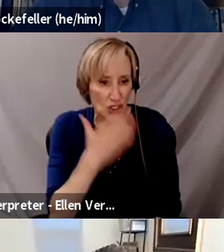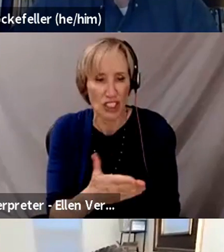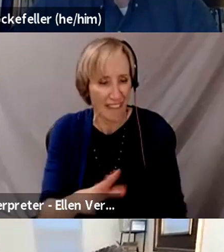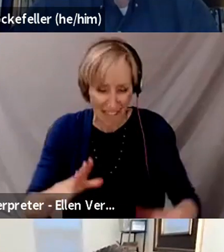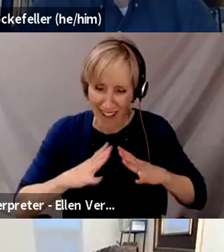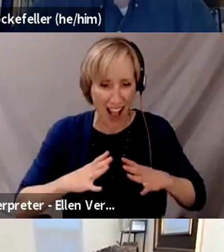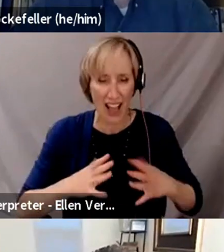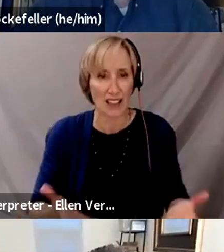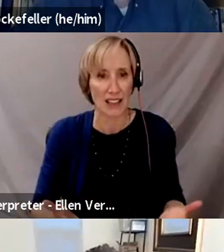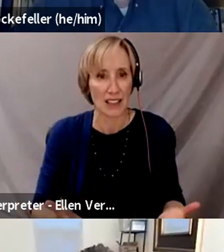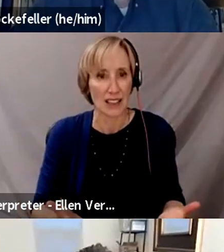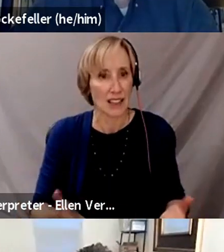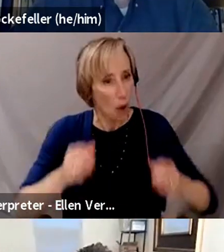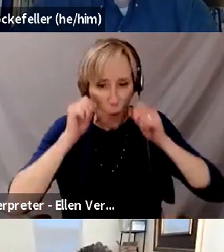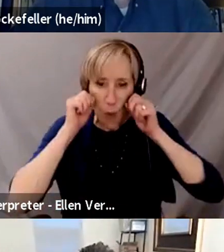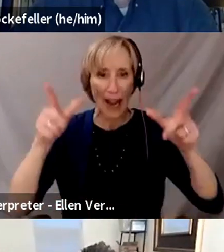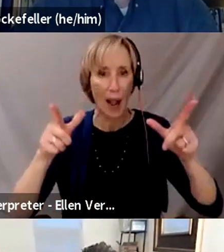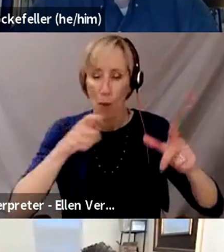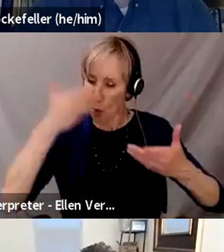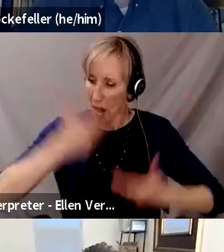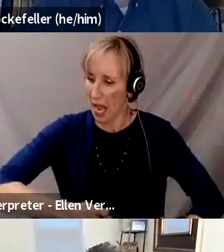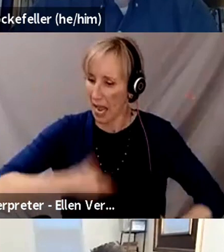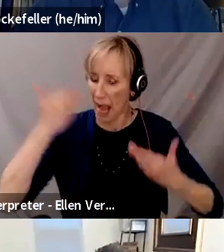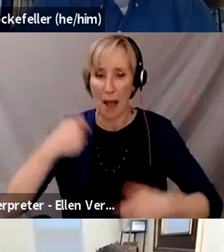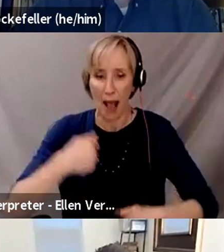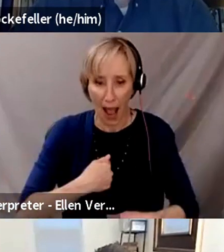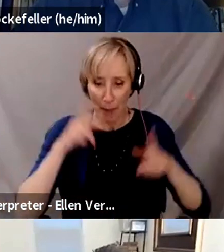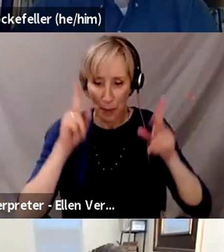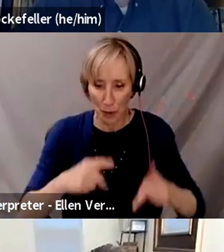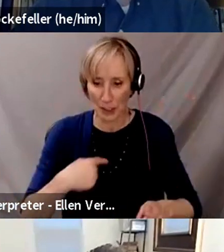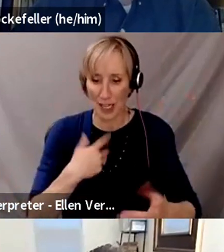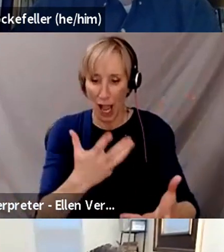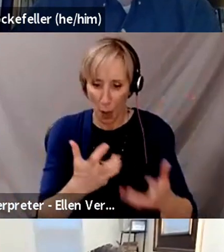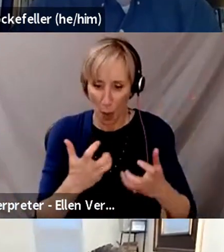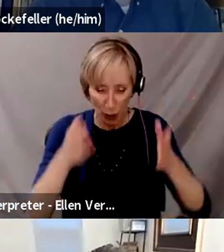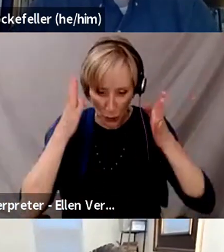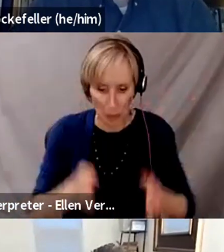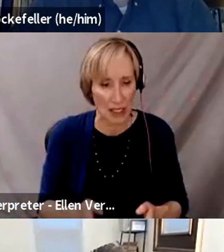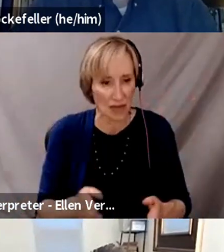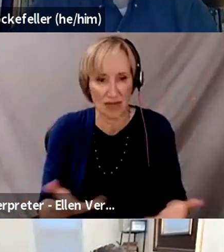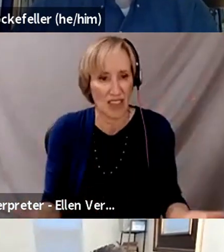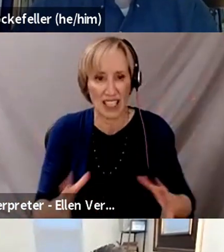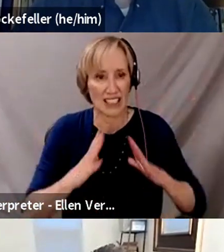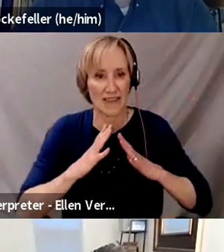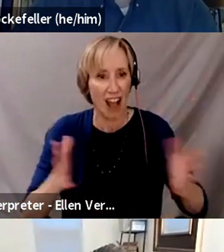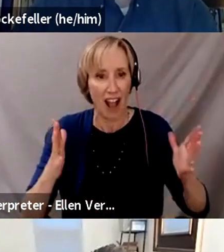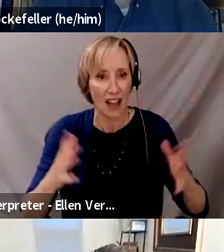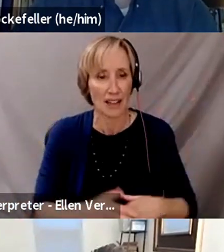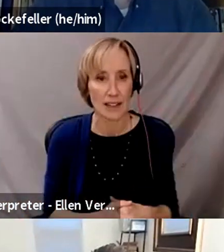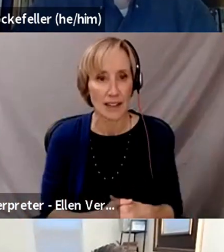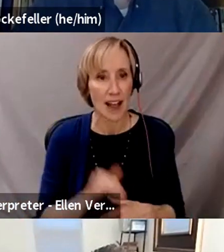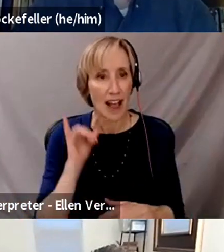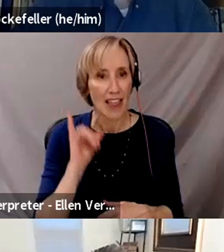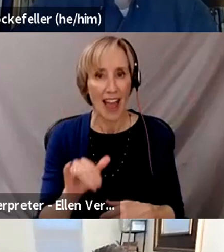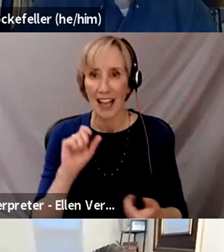to just wake up and be like, oh, I get to be the person that I want to be today. I've had this like realization, and that can change